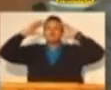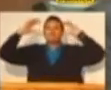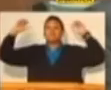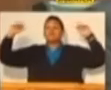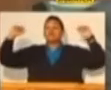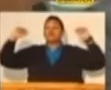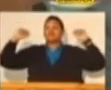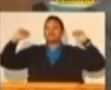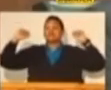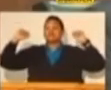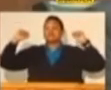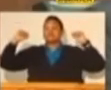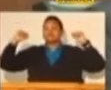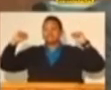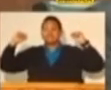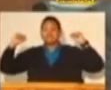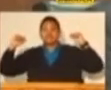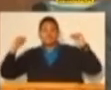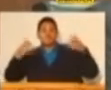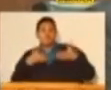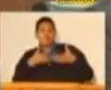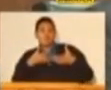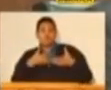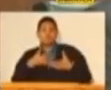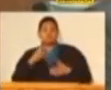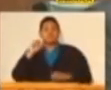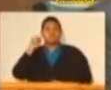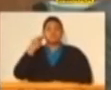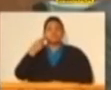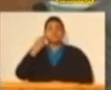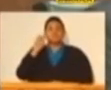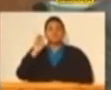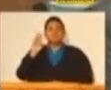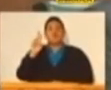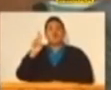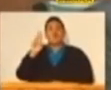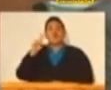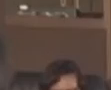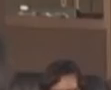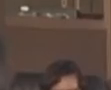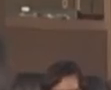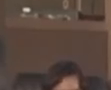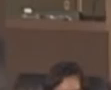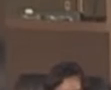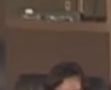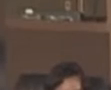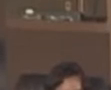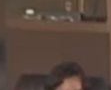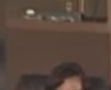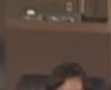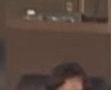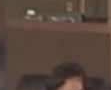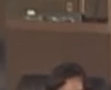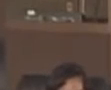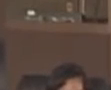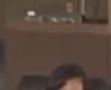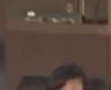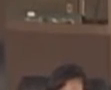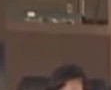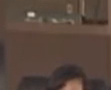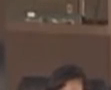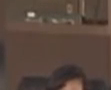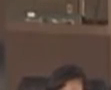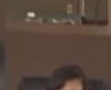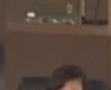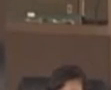but he asserts that the West Kingston Commission of Inquiry report puts the facts on the table. Highlighting some of the